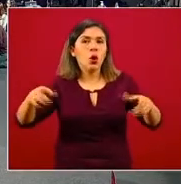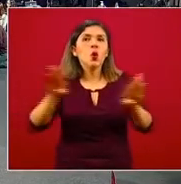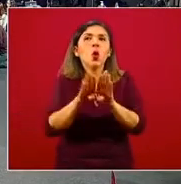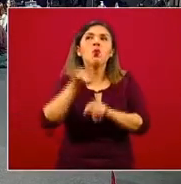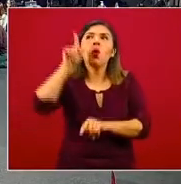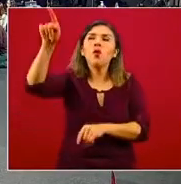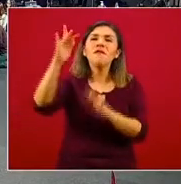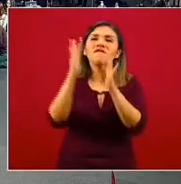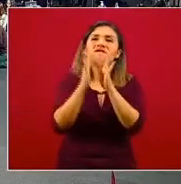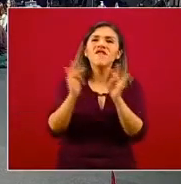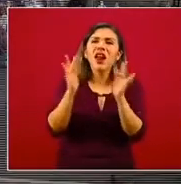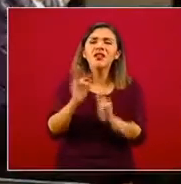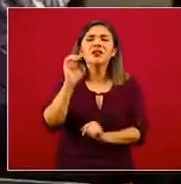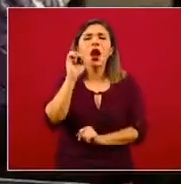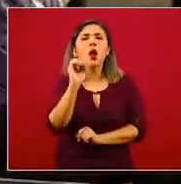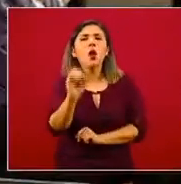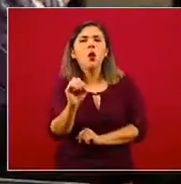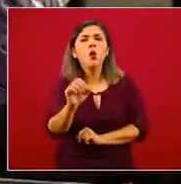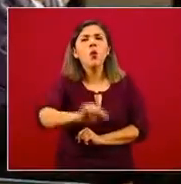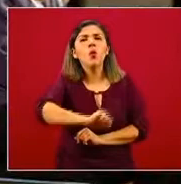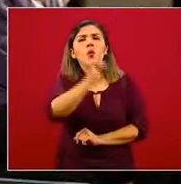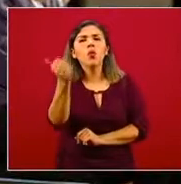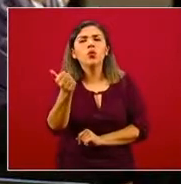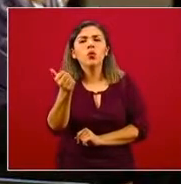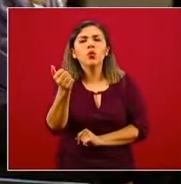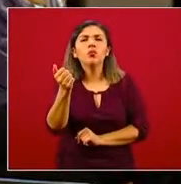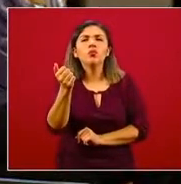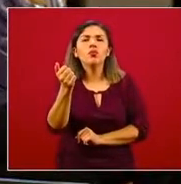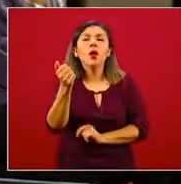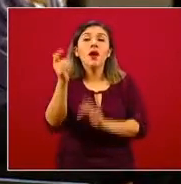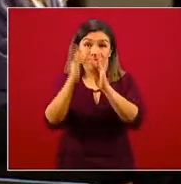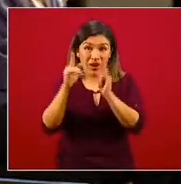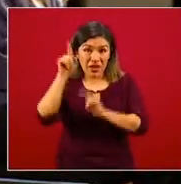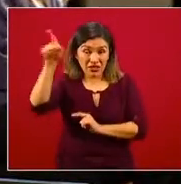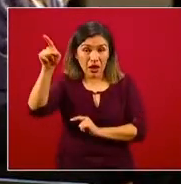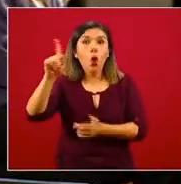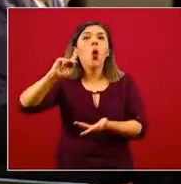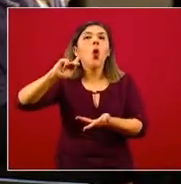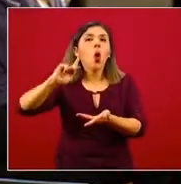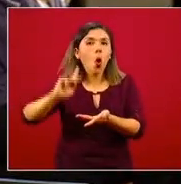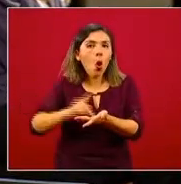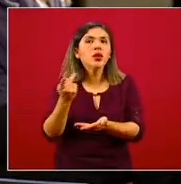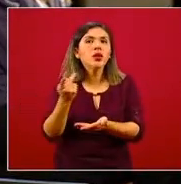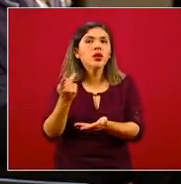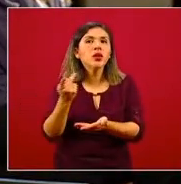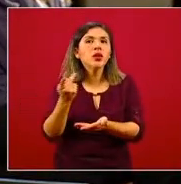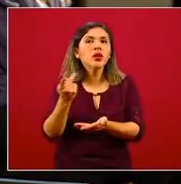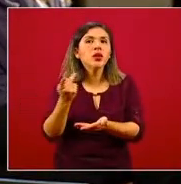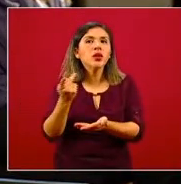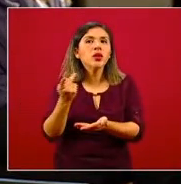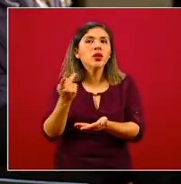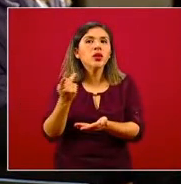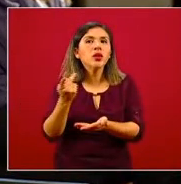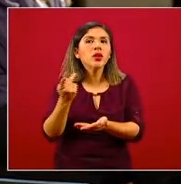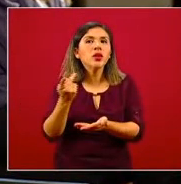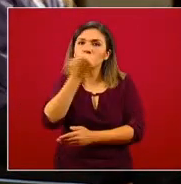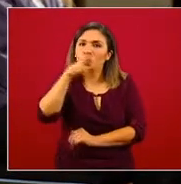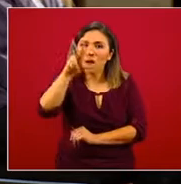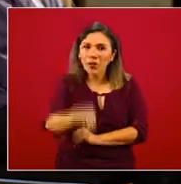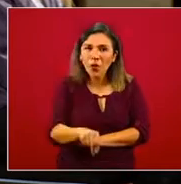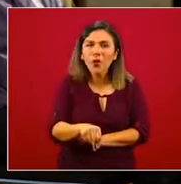America to Francia be the y new como, epicenter of bueno, the Francia pandemic. mandó a France limitar el acceso a las